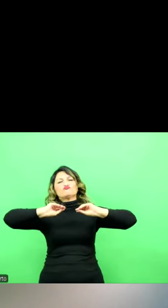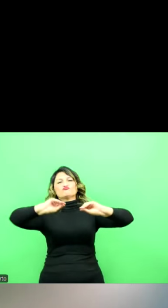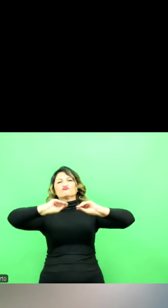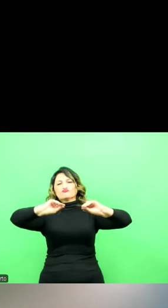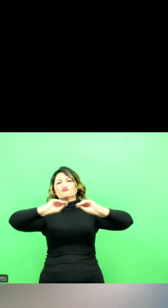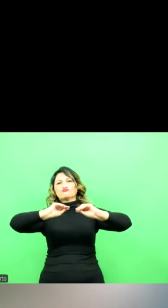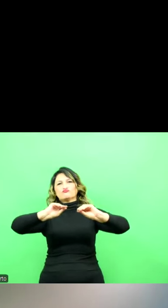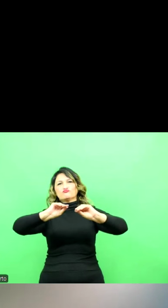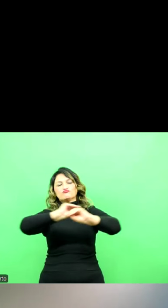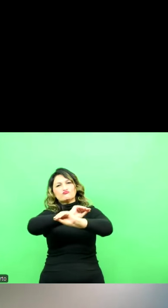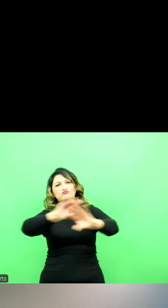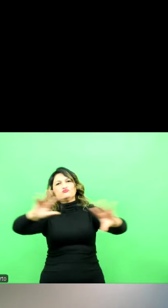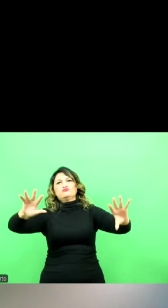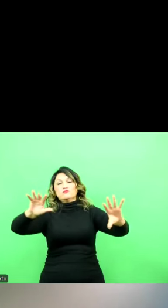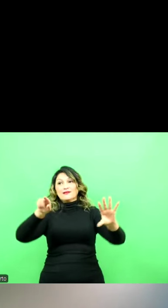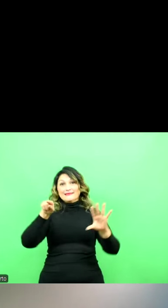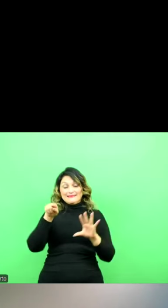180 days later,